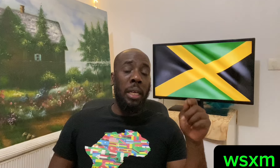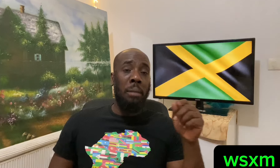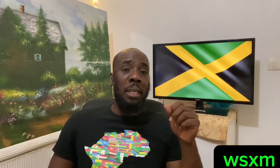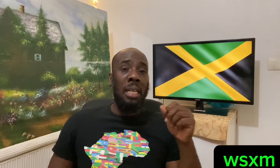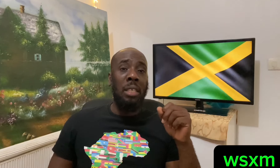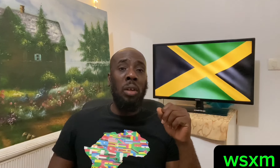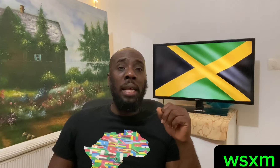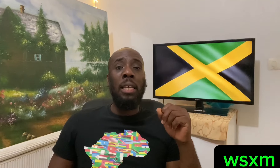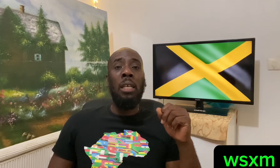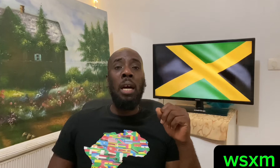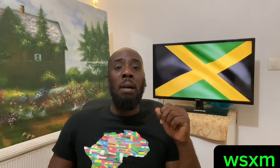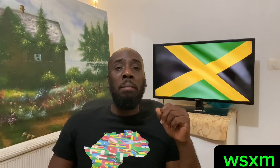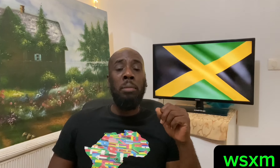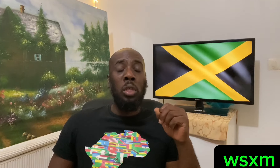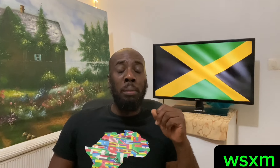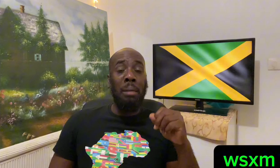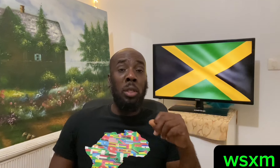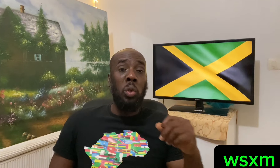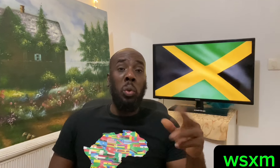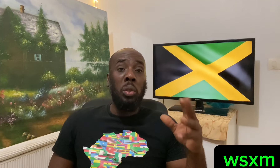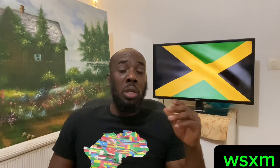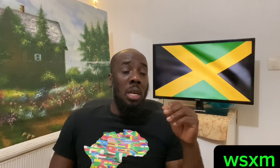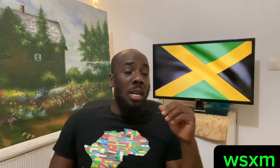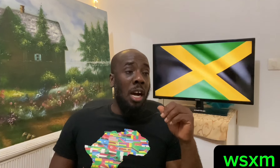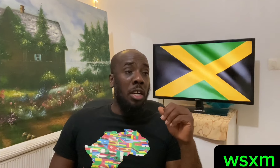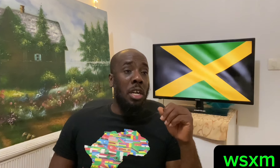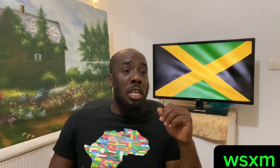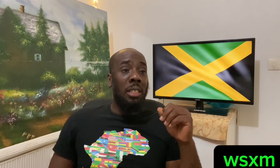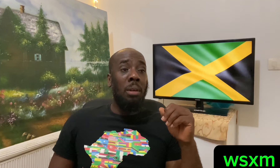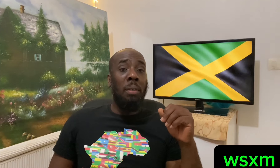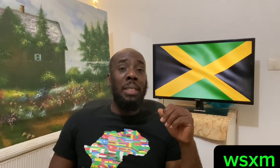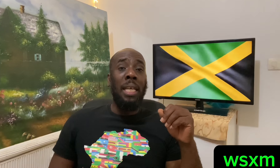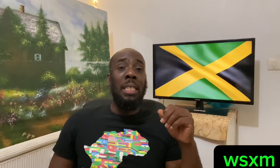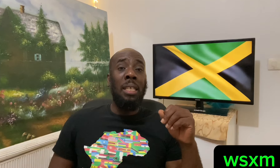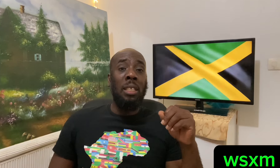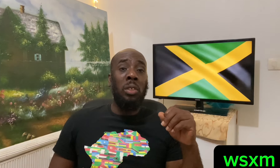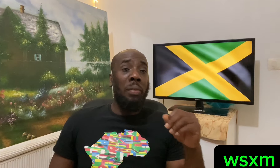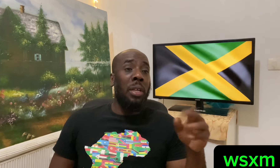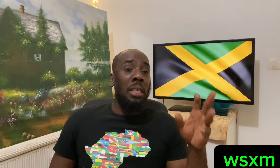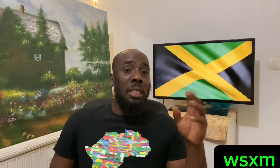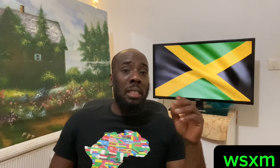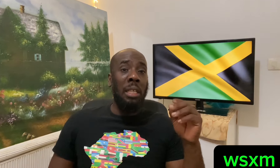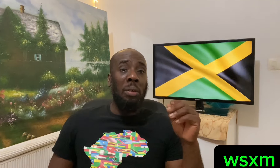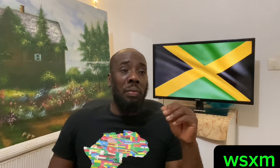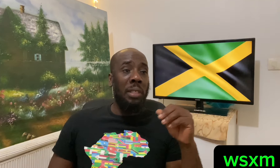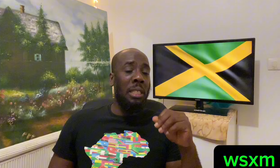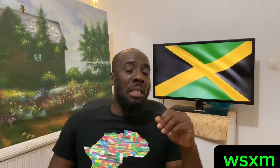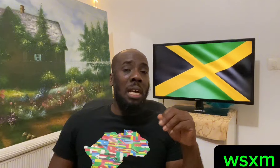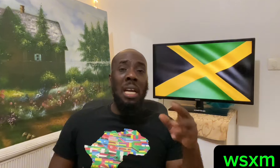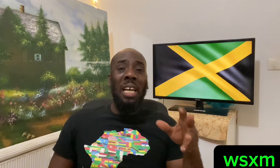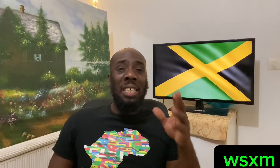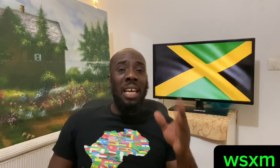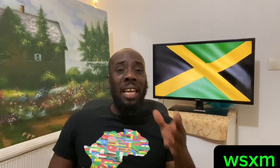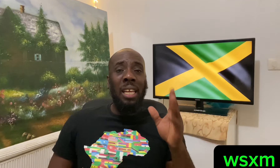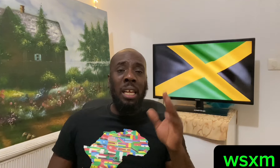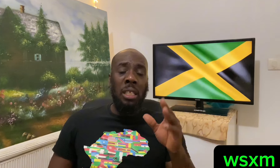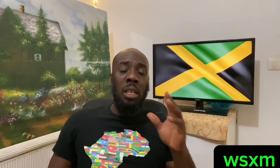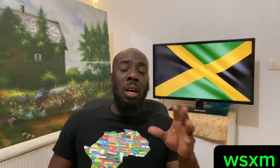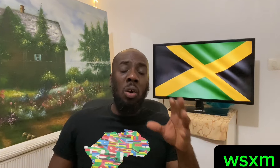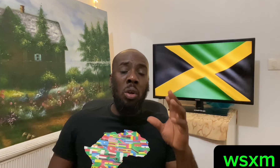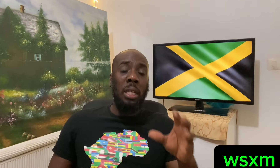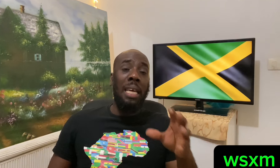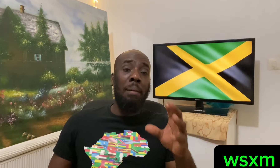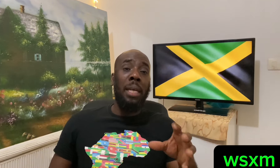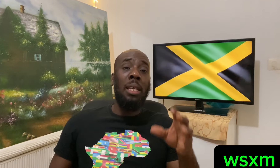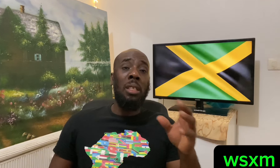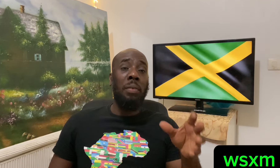still get voted against because they don't like Julius Malema tone. Or some of them saying he's not South African enough. They see